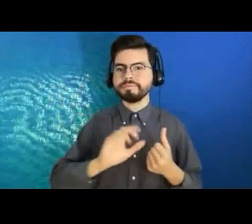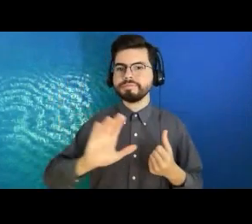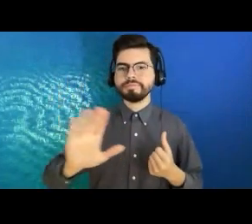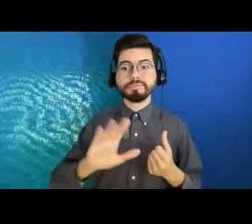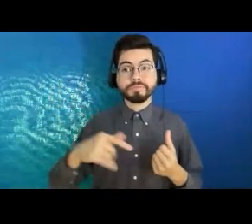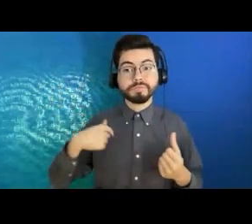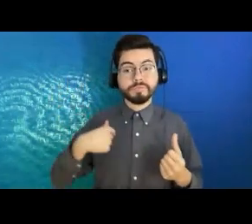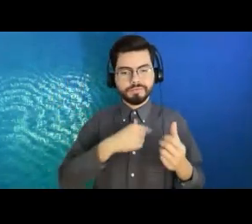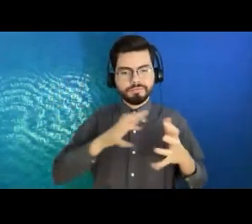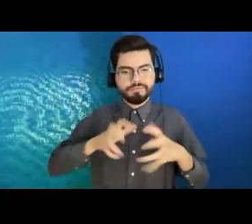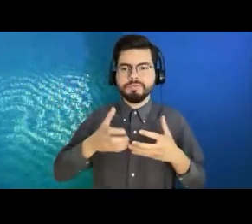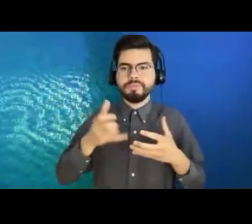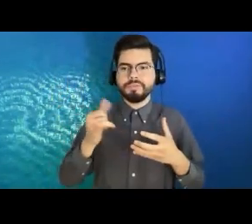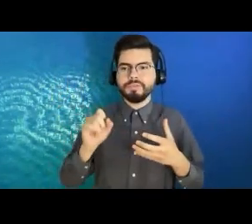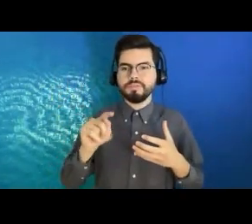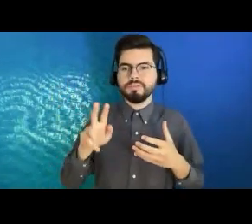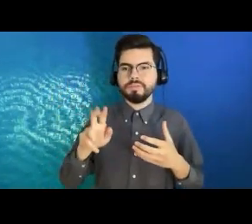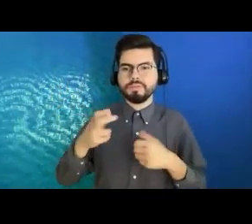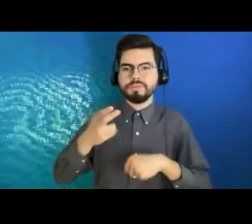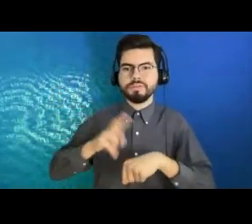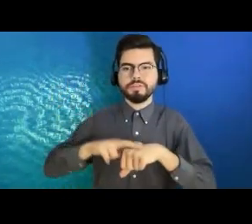Yellowstone National Park.